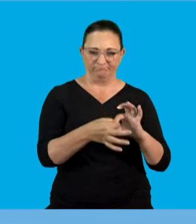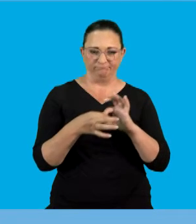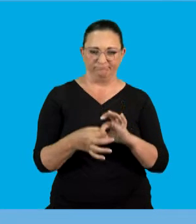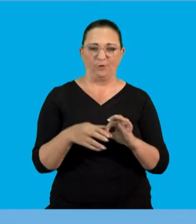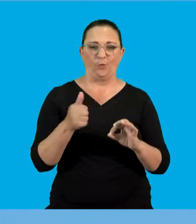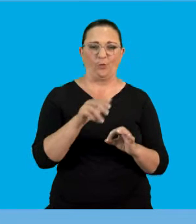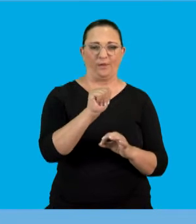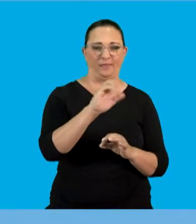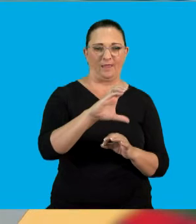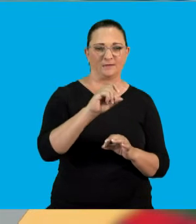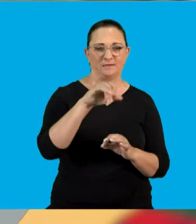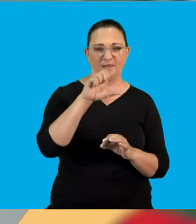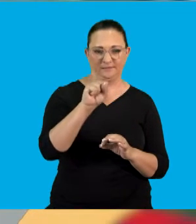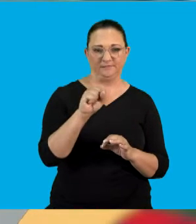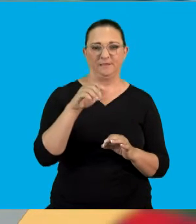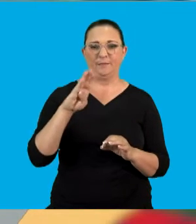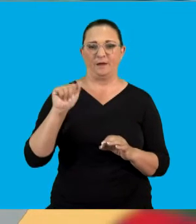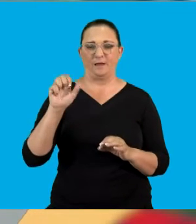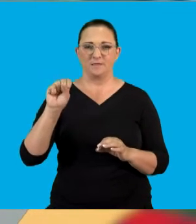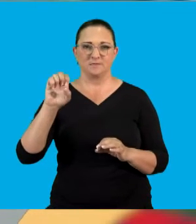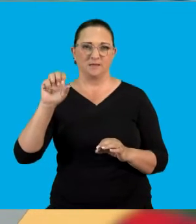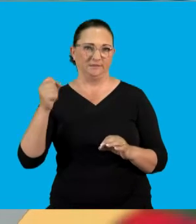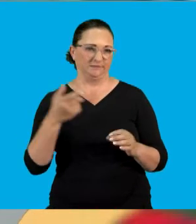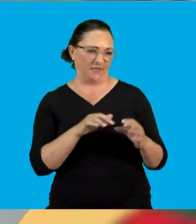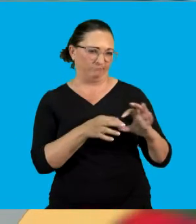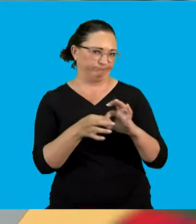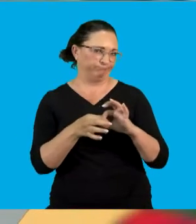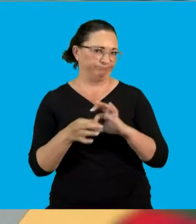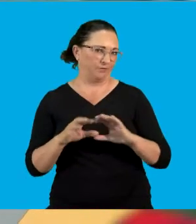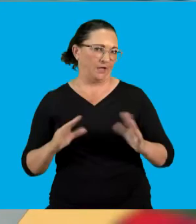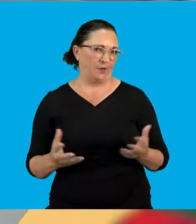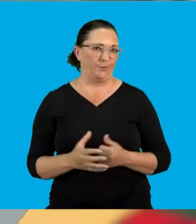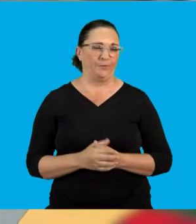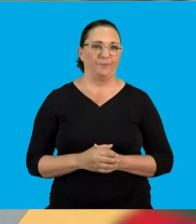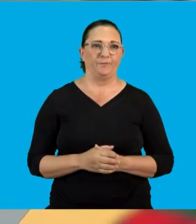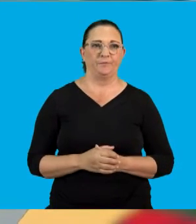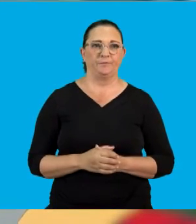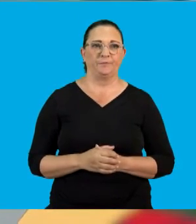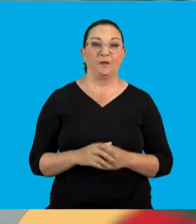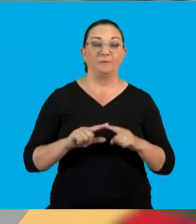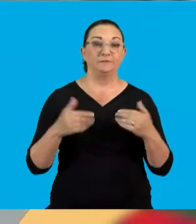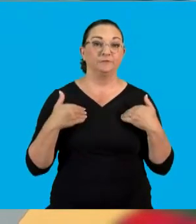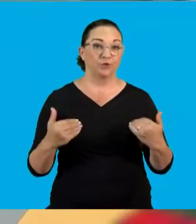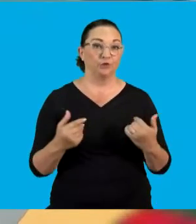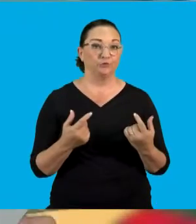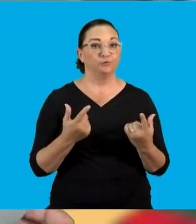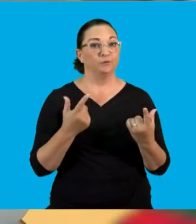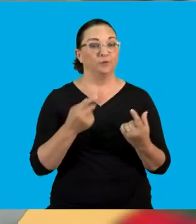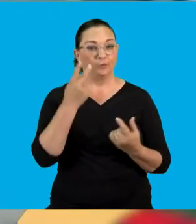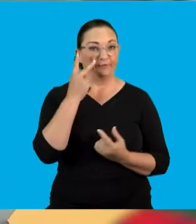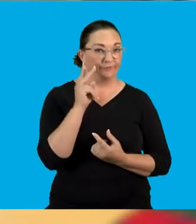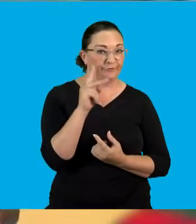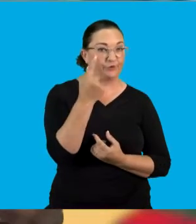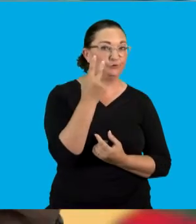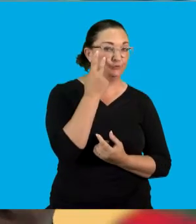and the pH value. So now let's see what is it that we know up to this point about both an acid and a base. So to start, we're